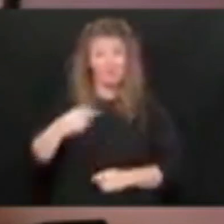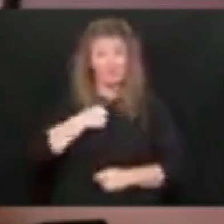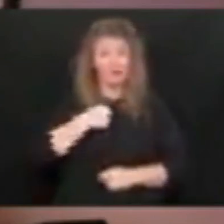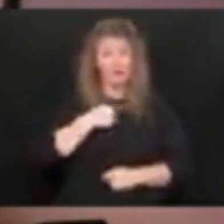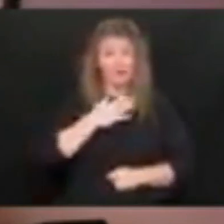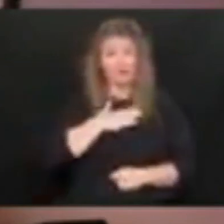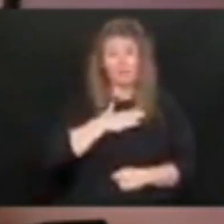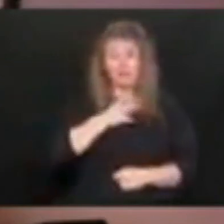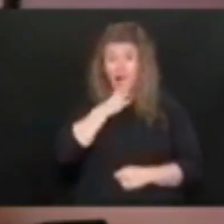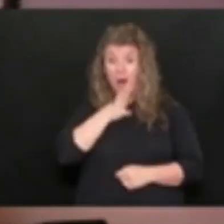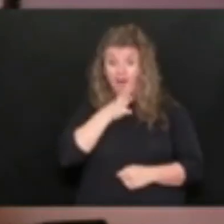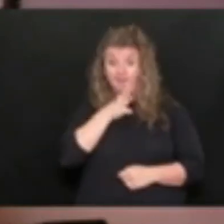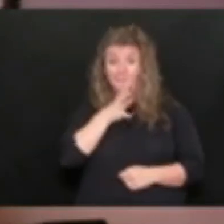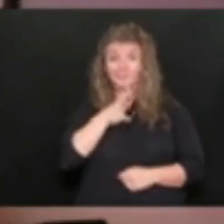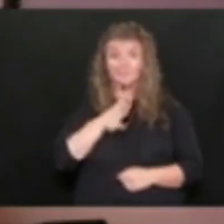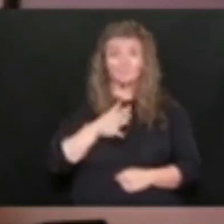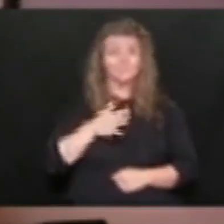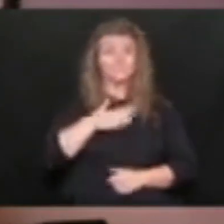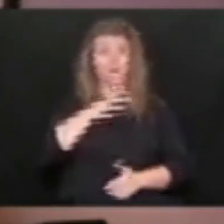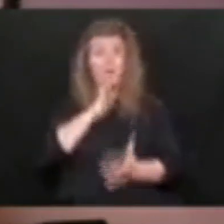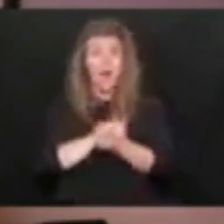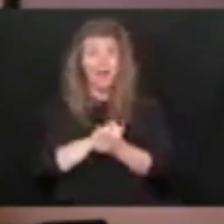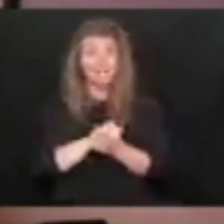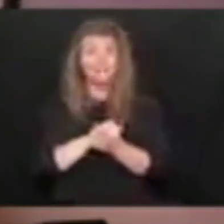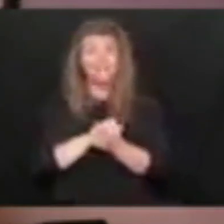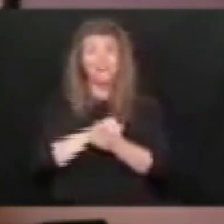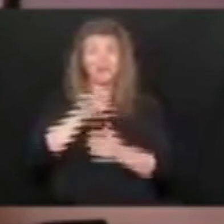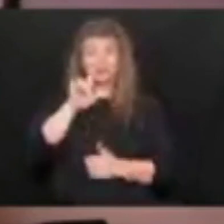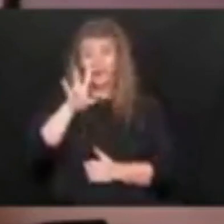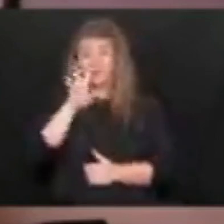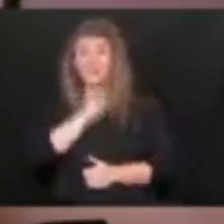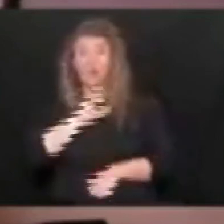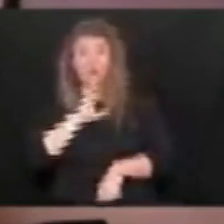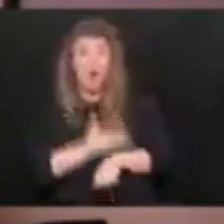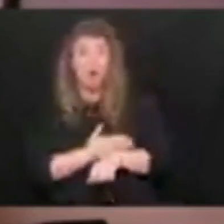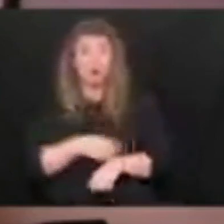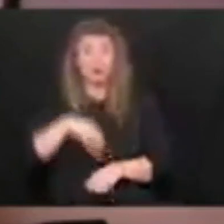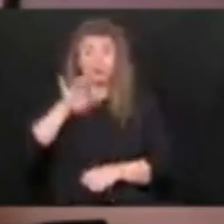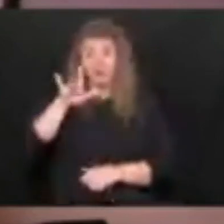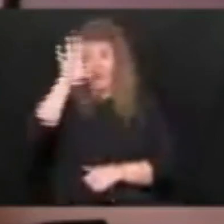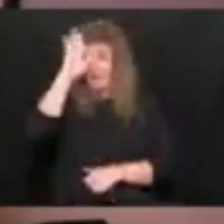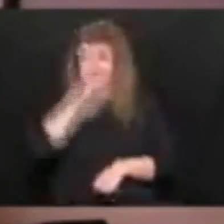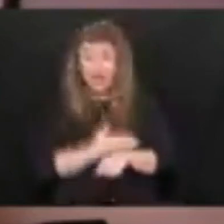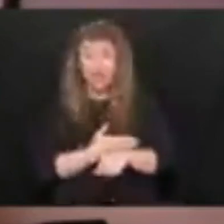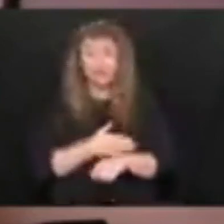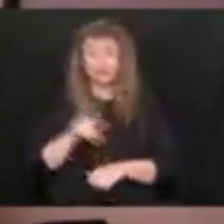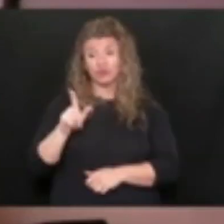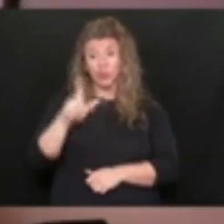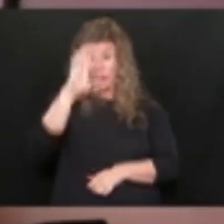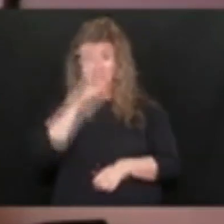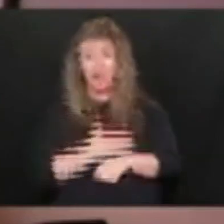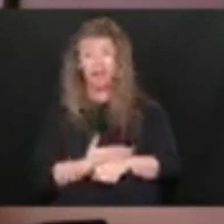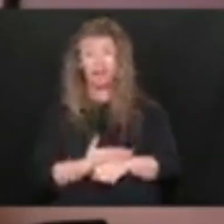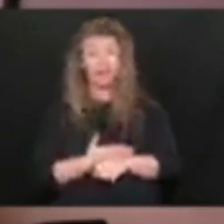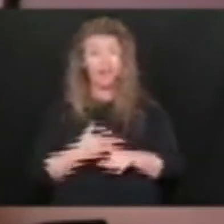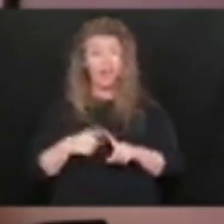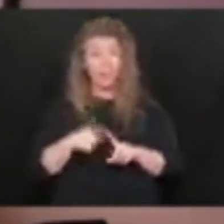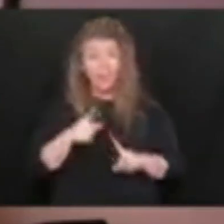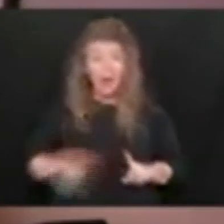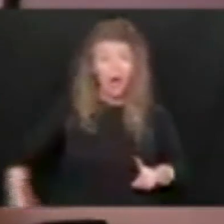90-year-old mom, my wife, my 27-year-old daughter, my 25-year-old son, my 21-year-old son,